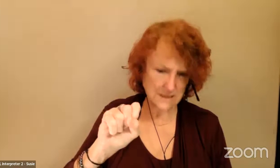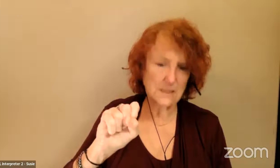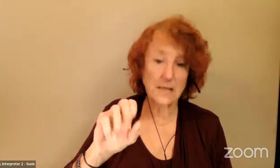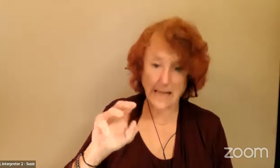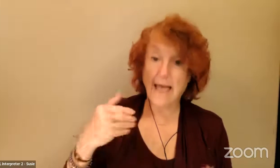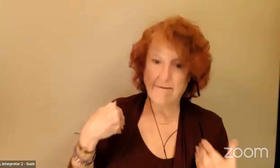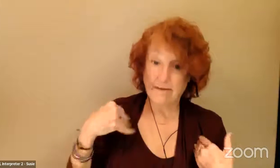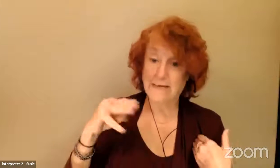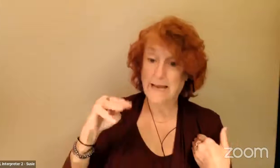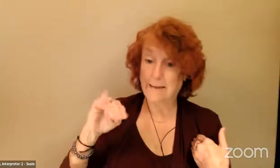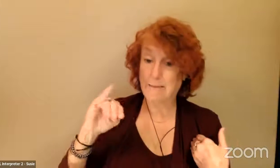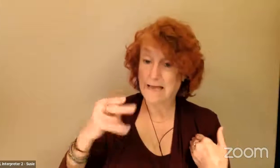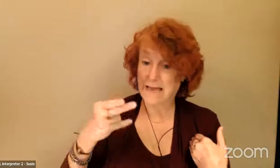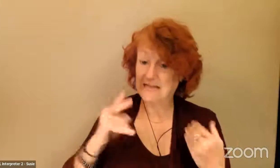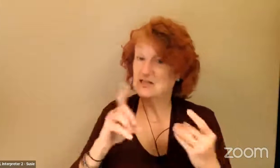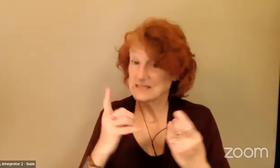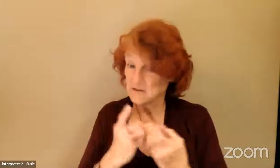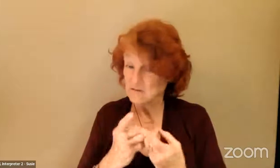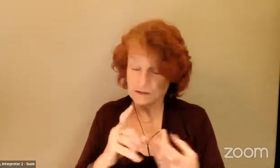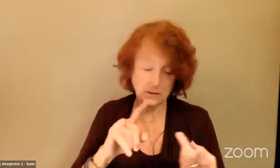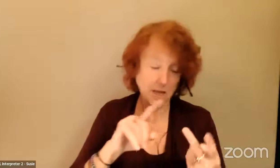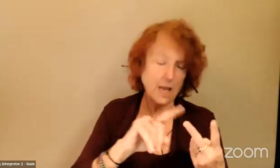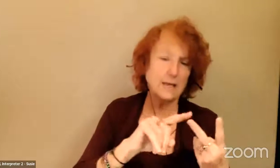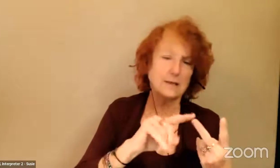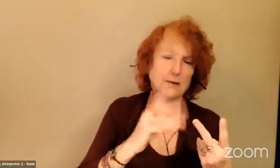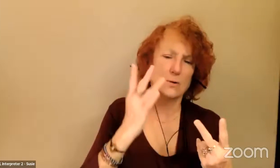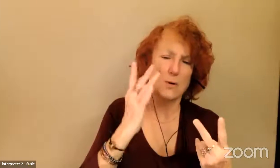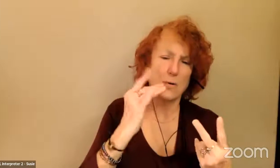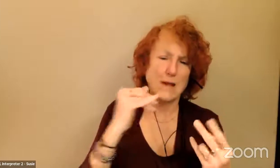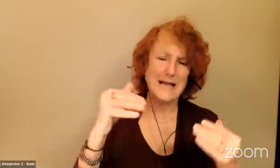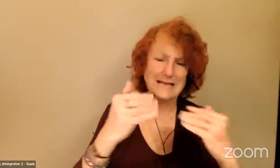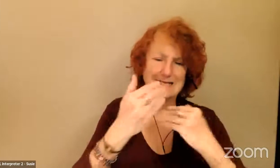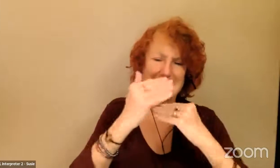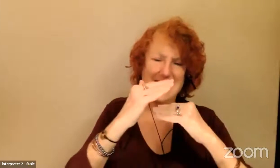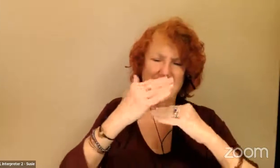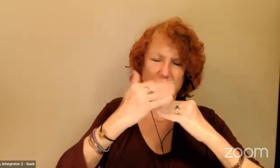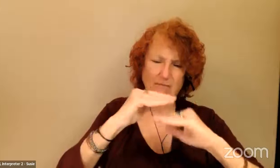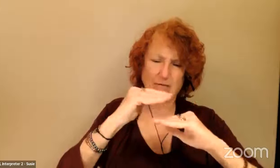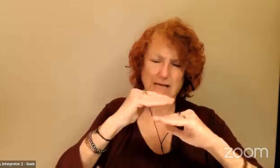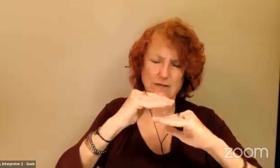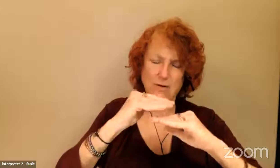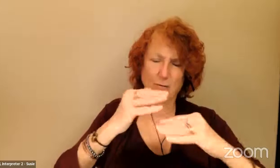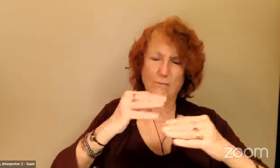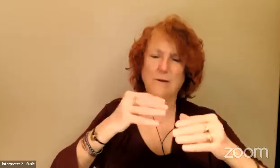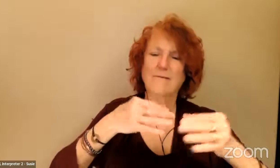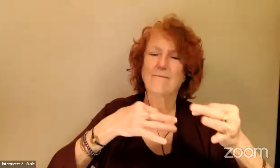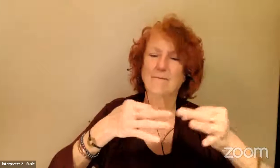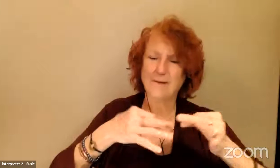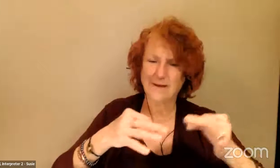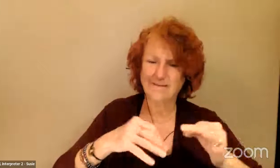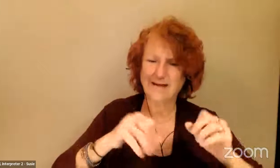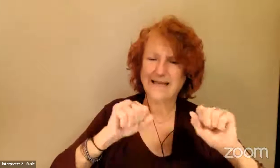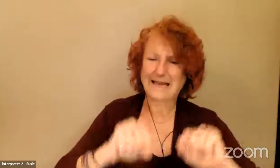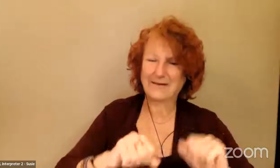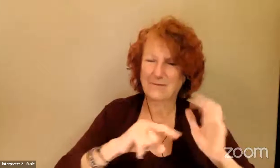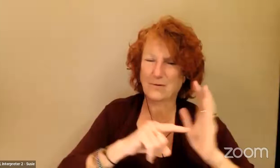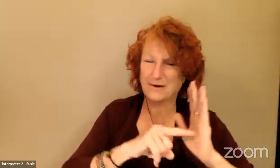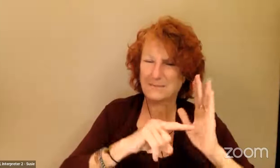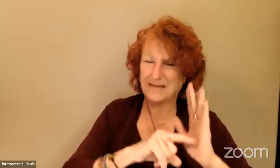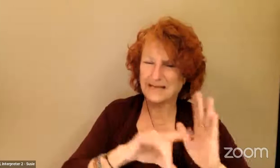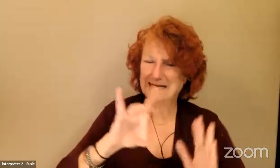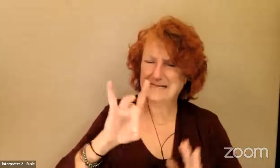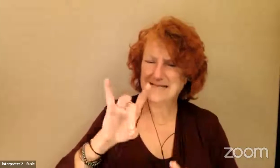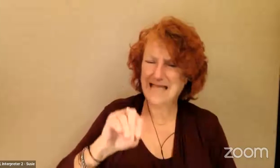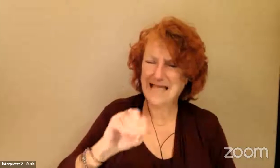districts. And two, why the threshold for defining affordability is set at 80% AMI when we all know